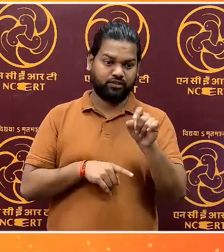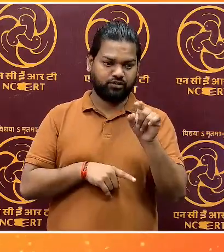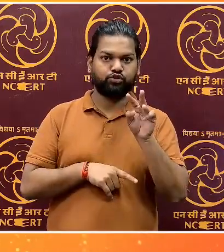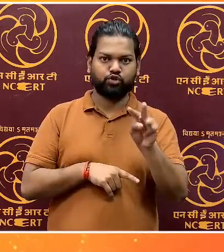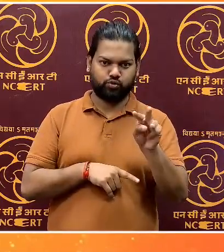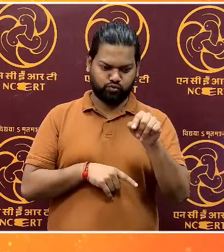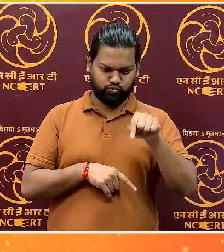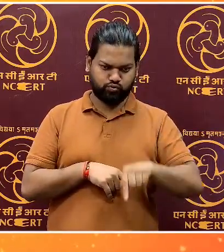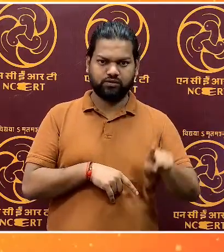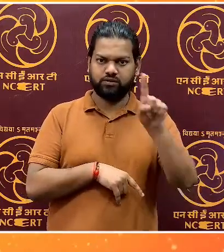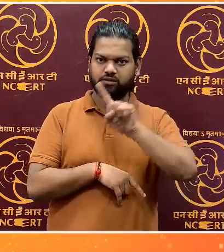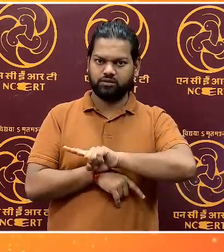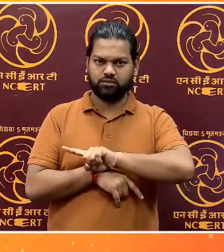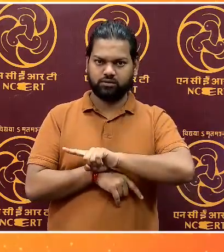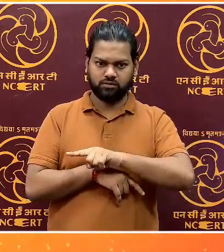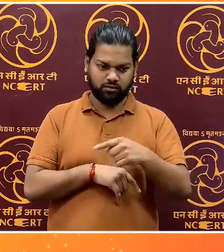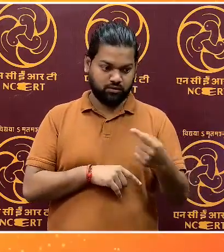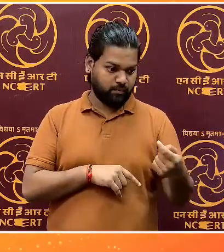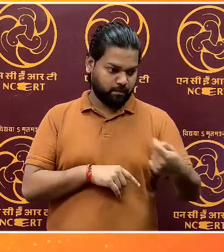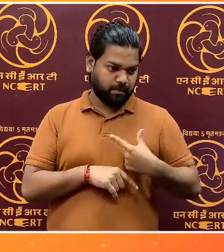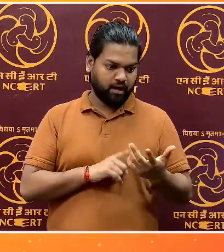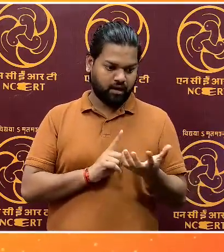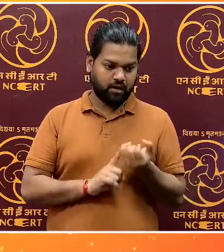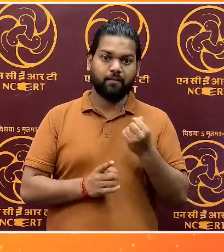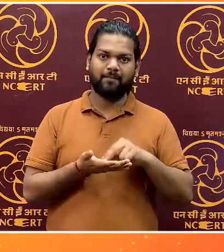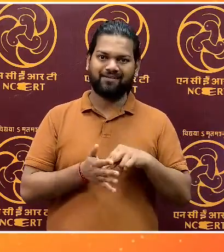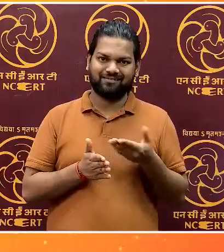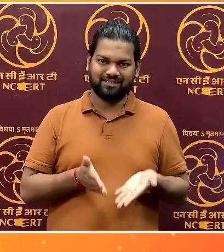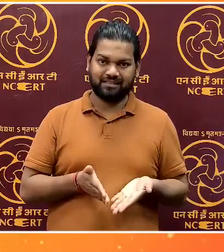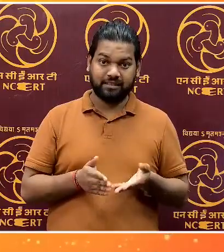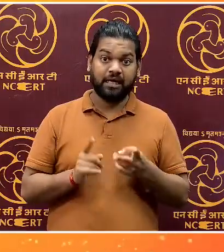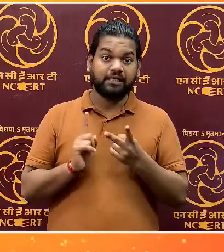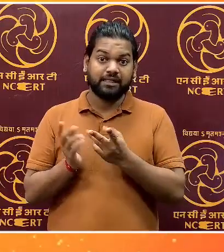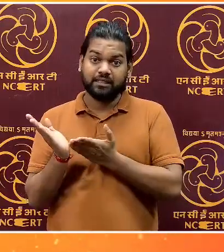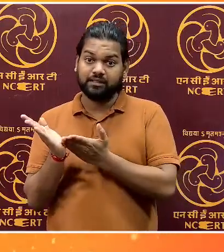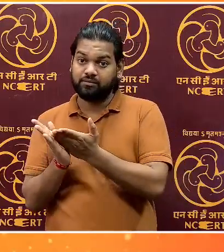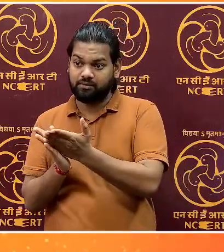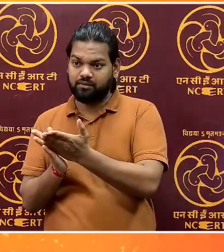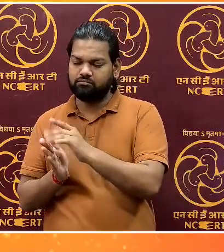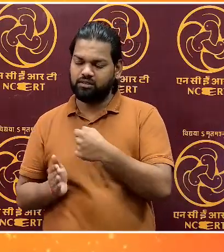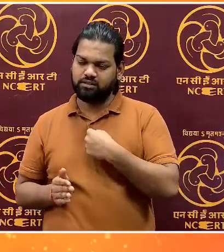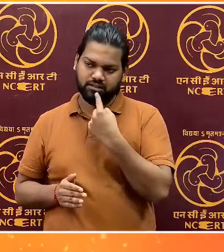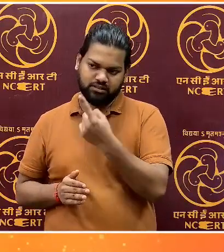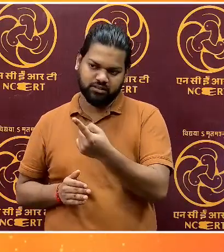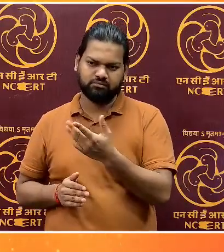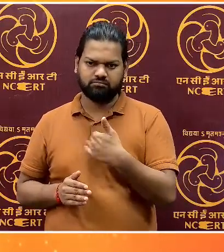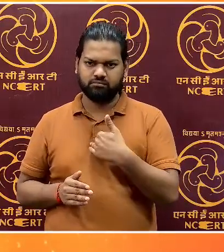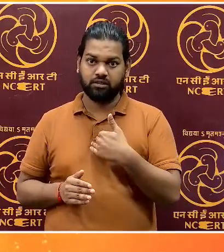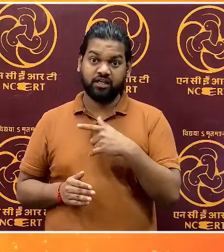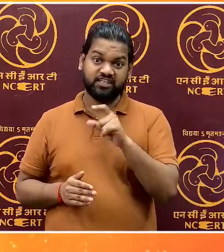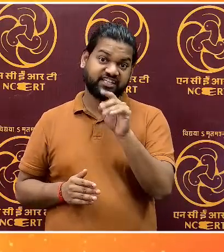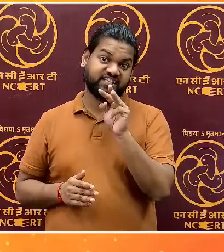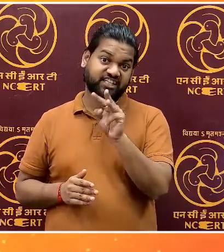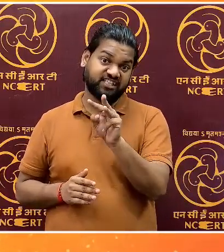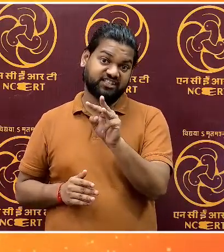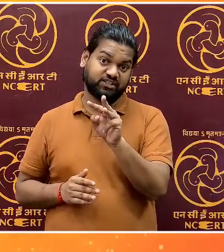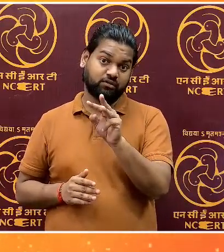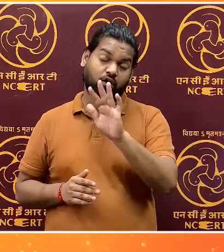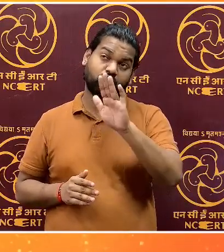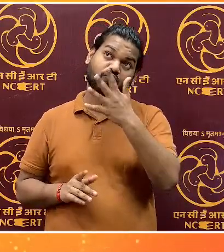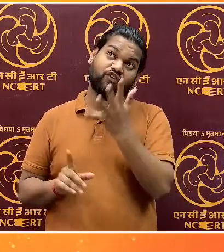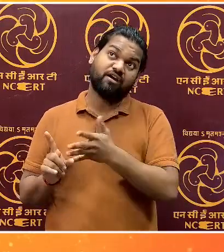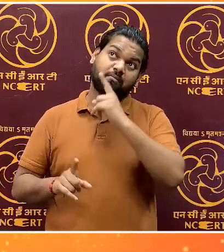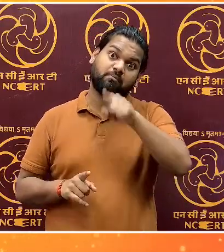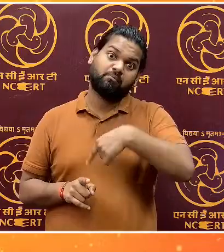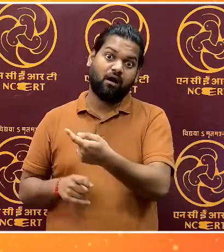rupees today, it is my present money. Alternatively, if I am saying that if I am receiving 10,000 rupees after